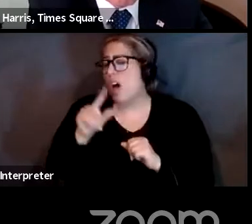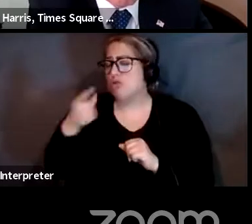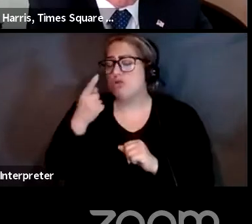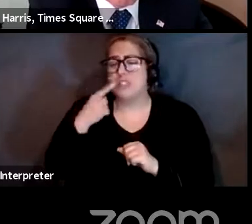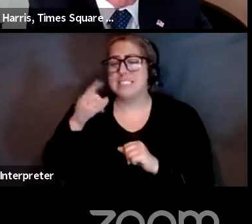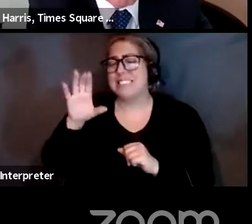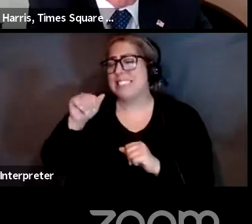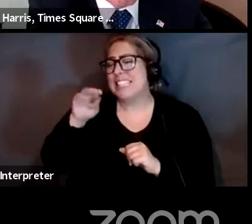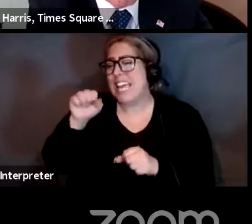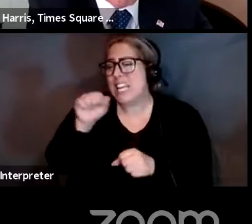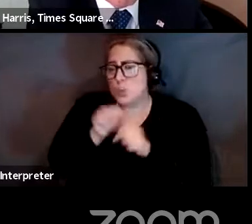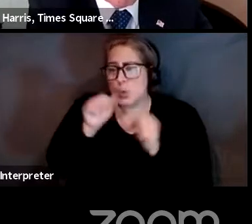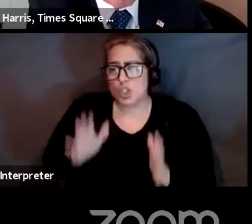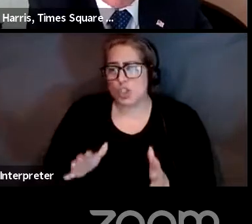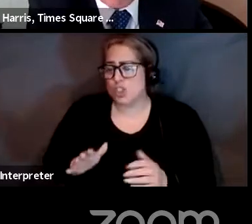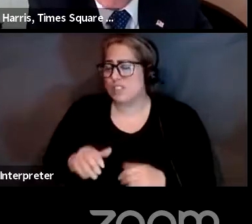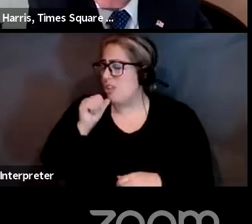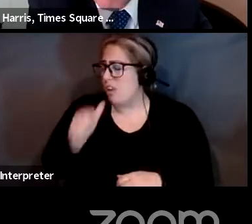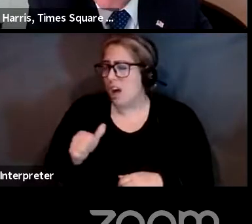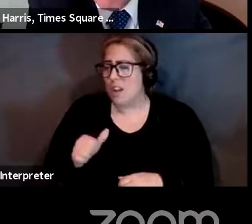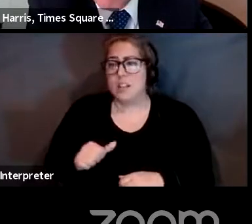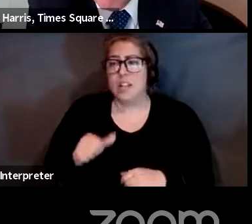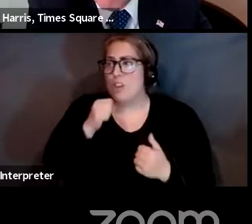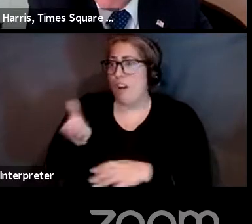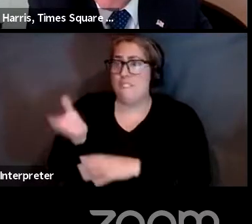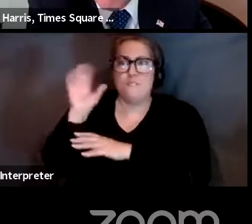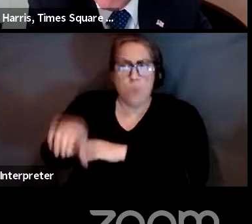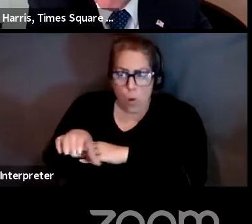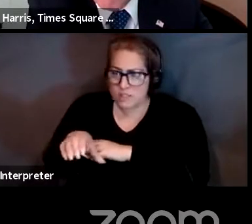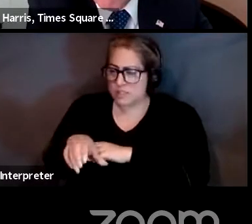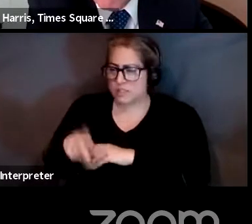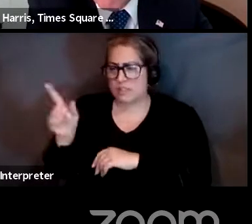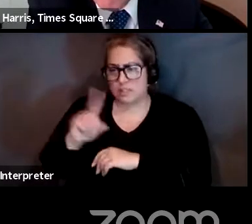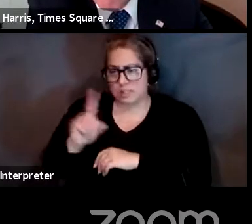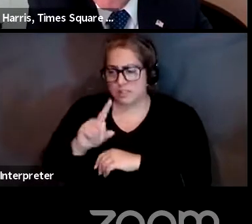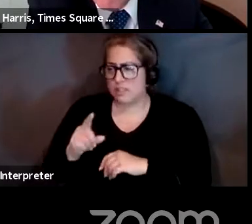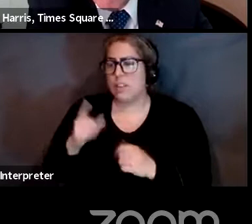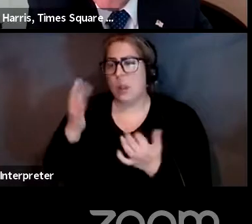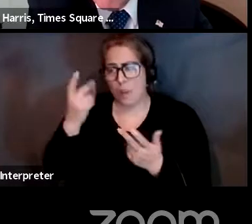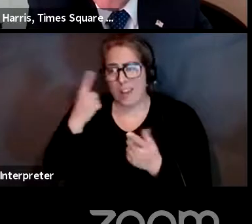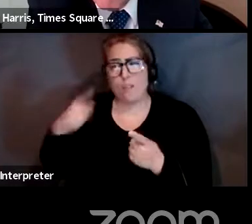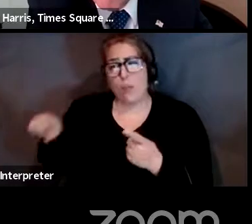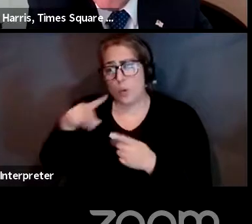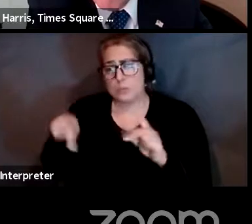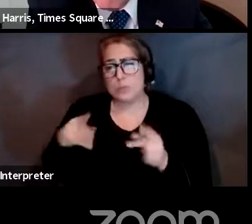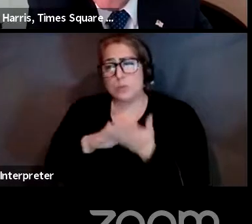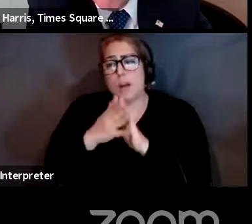to be people who force a solution when people aren't ready for it, and really have